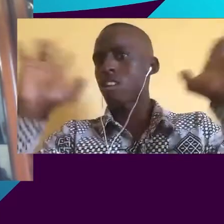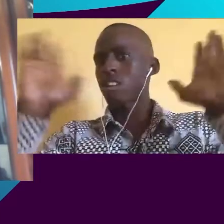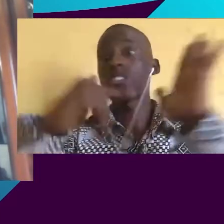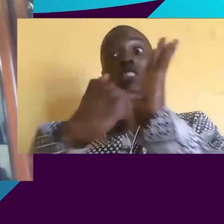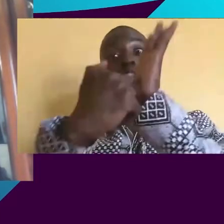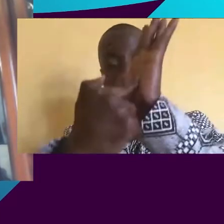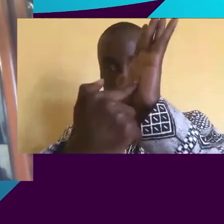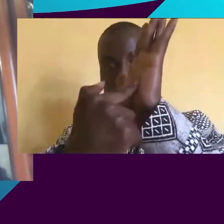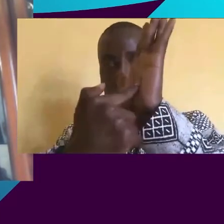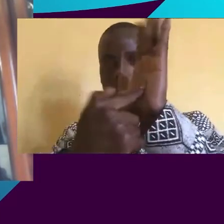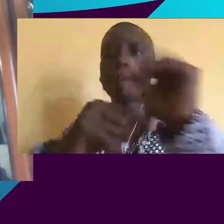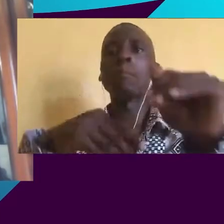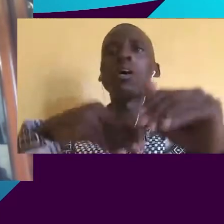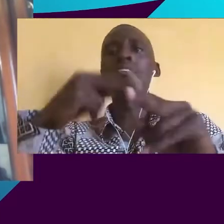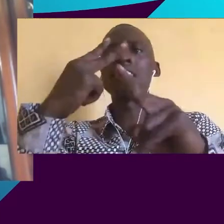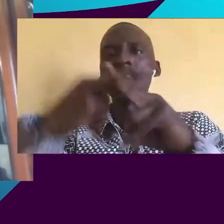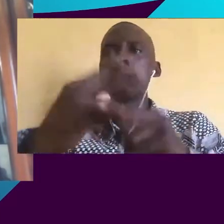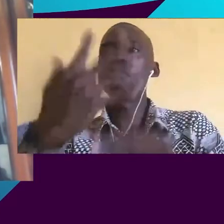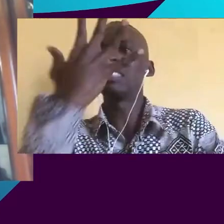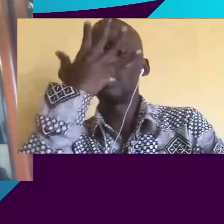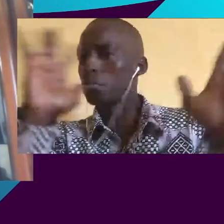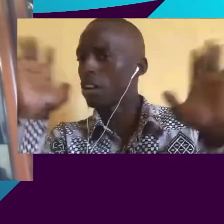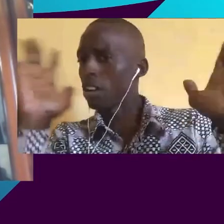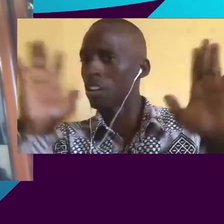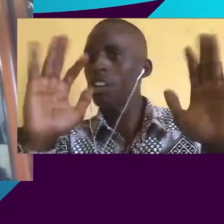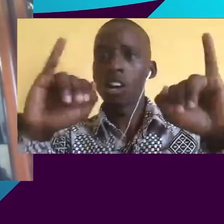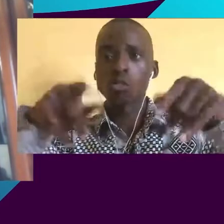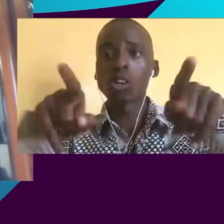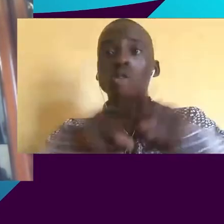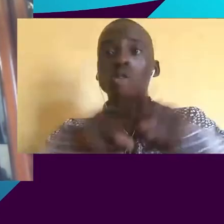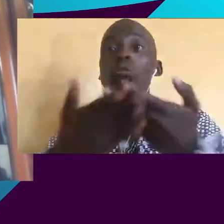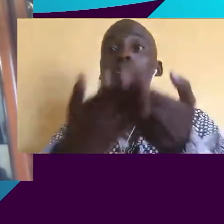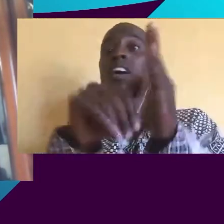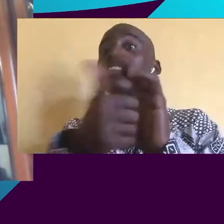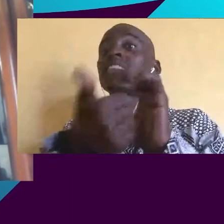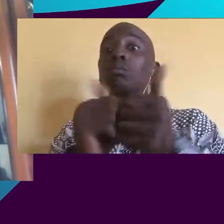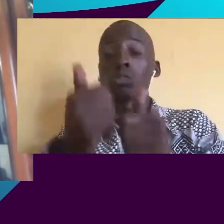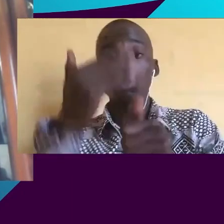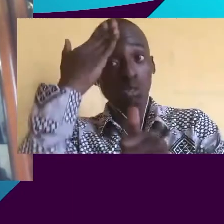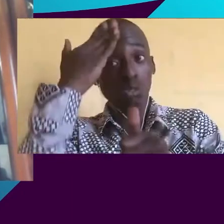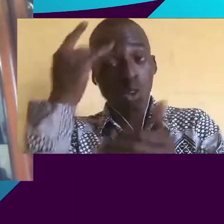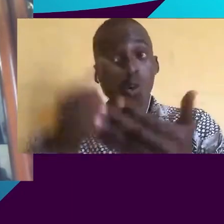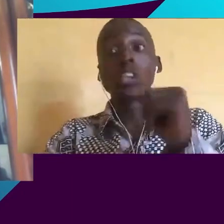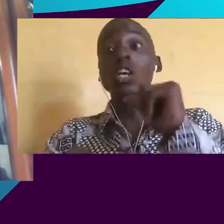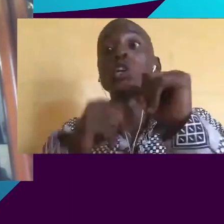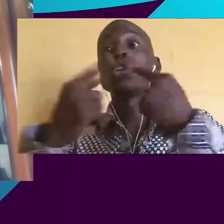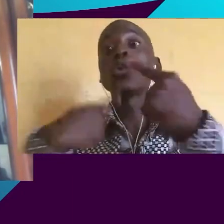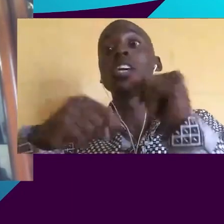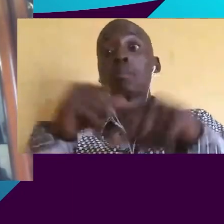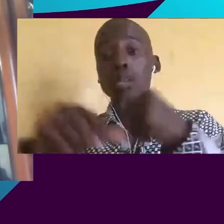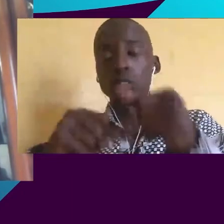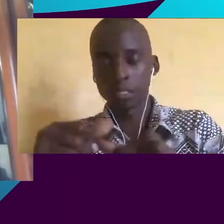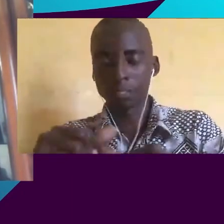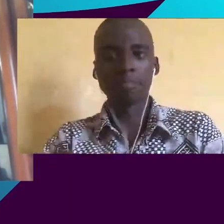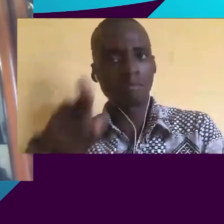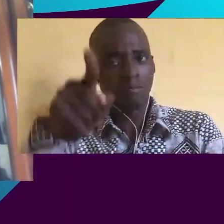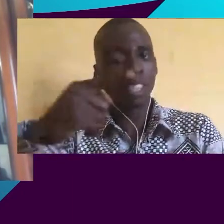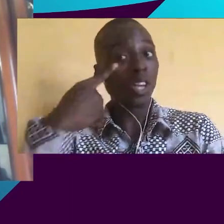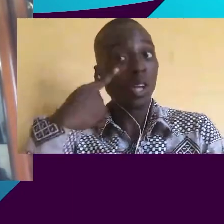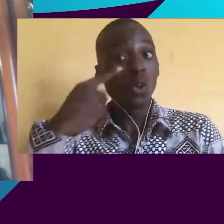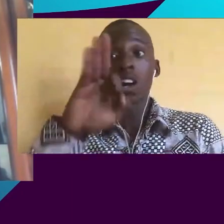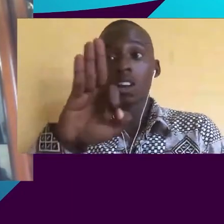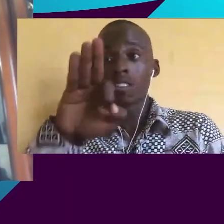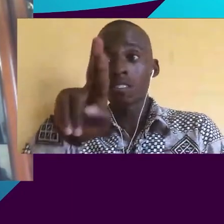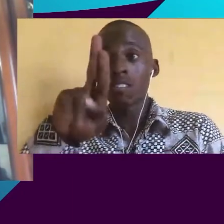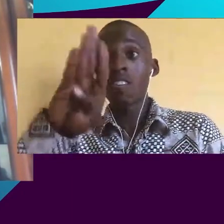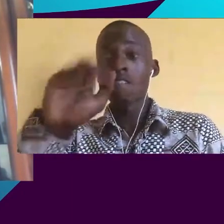and shame. And for that matter, I'll try also to bring in other sports so that, you know, we look at the comparison. If you look at the uniforms that you're giving the ladies,